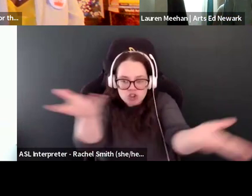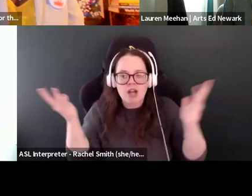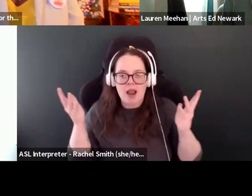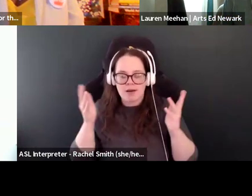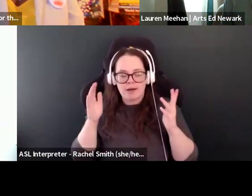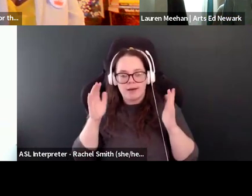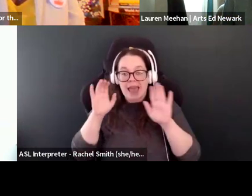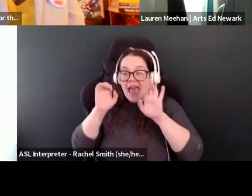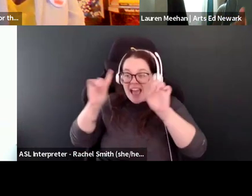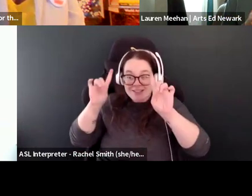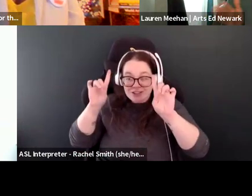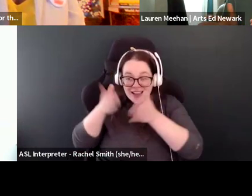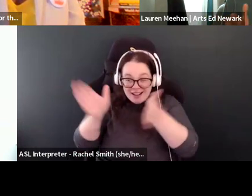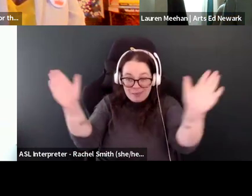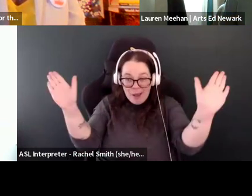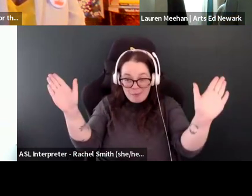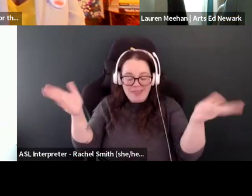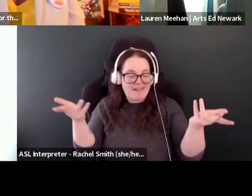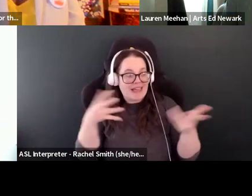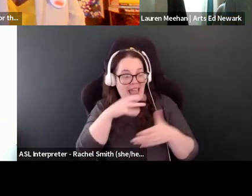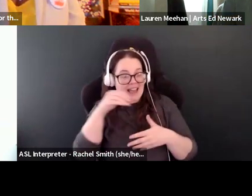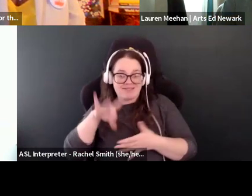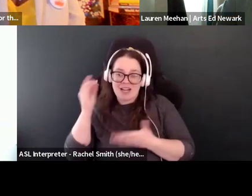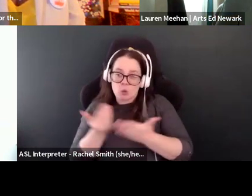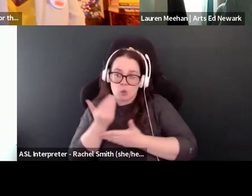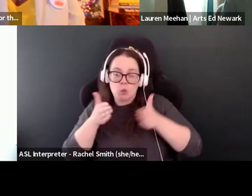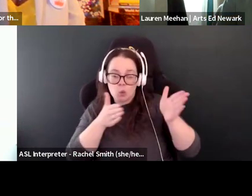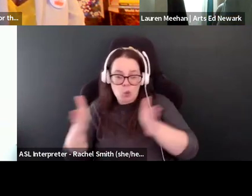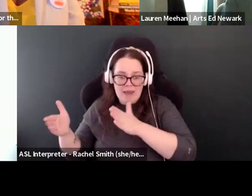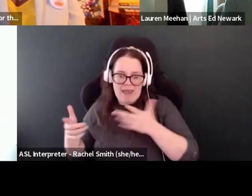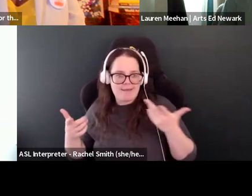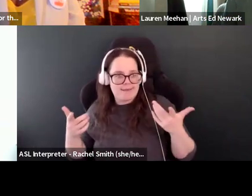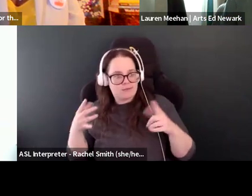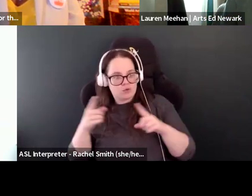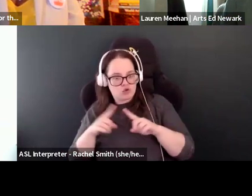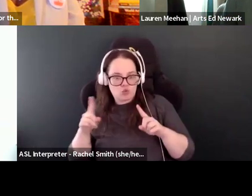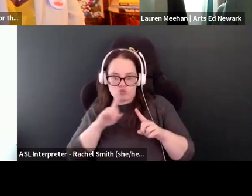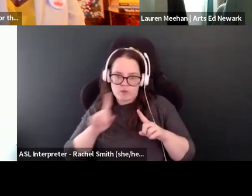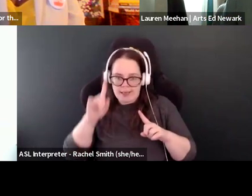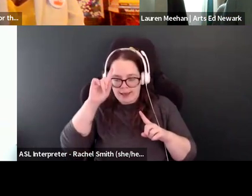public, and finding new ways to bring arts education to the fold, to the front.